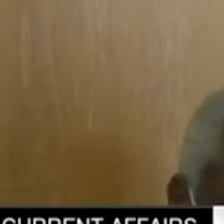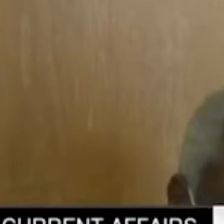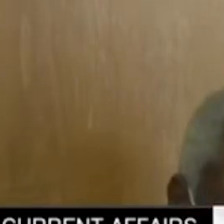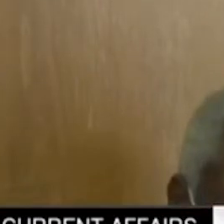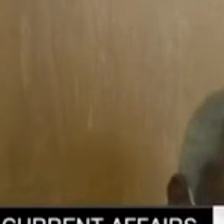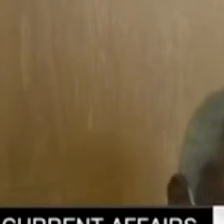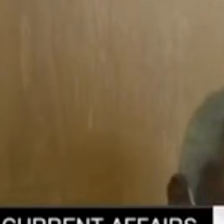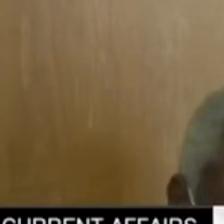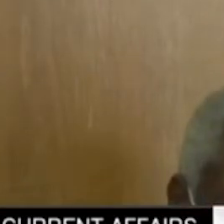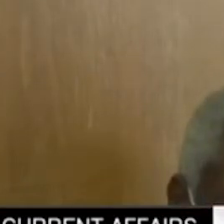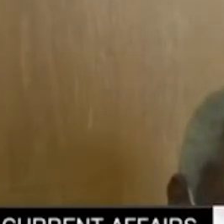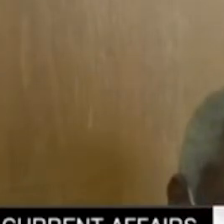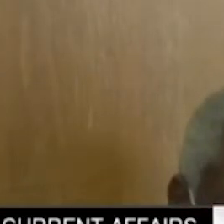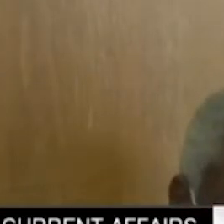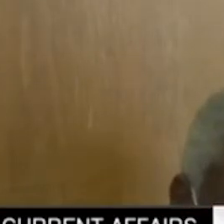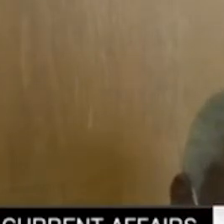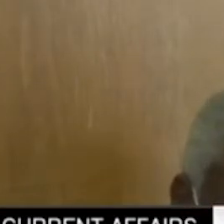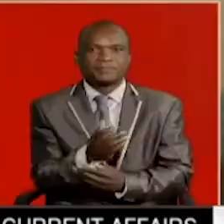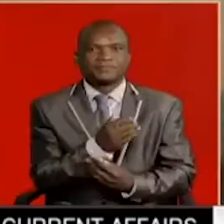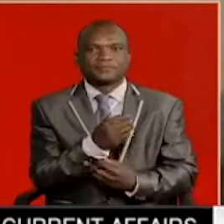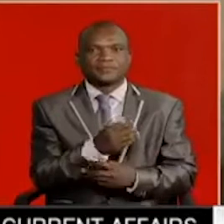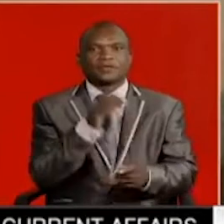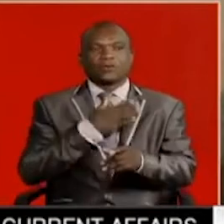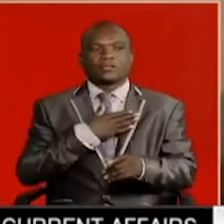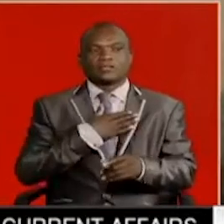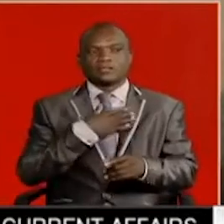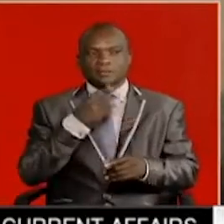50,855. Again, this will constitute